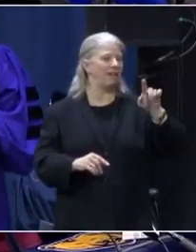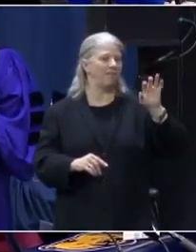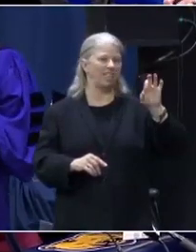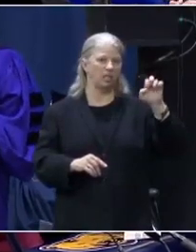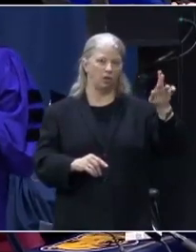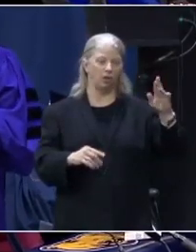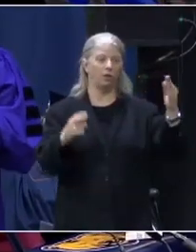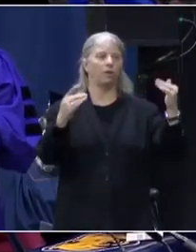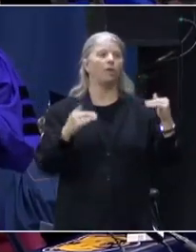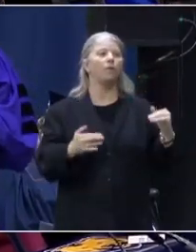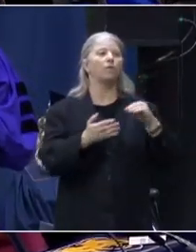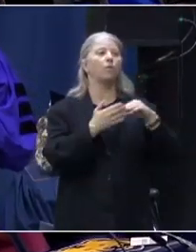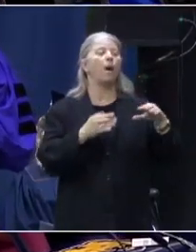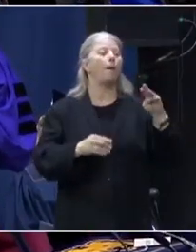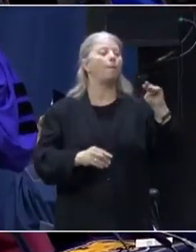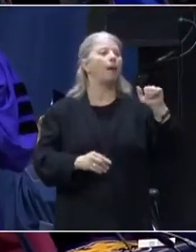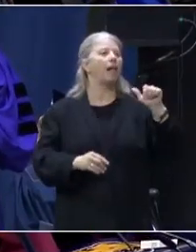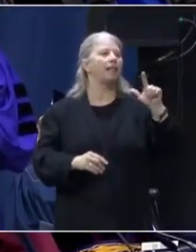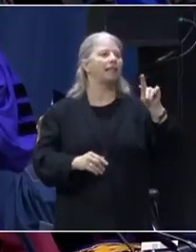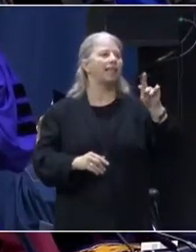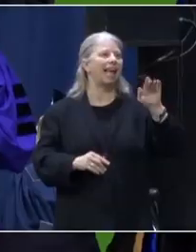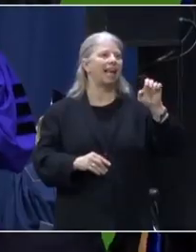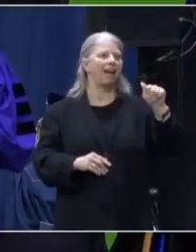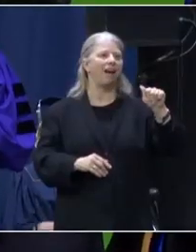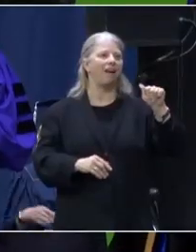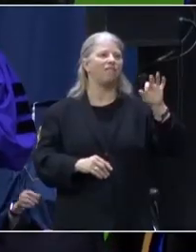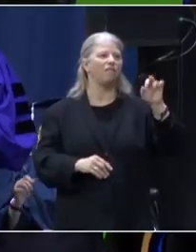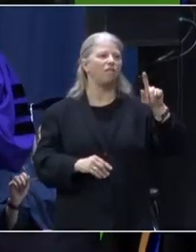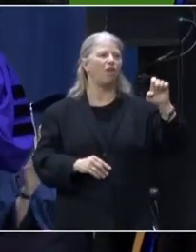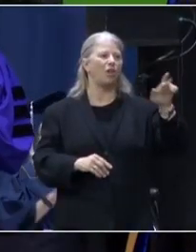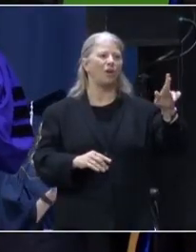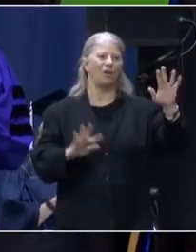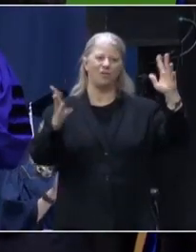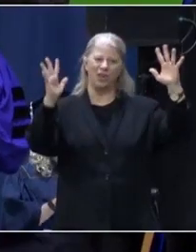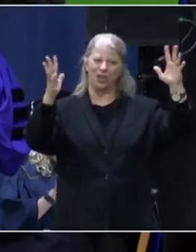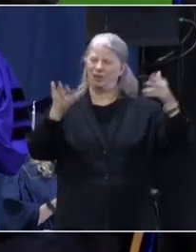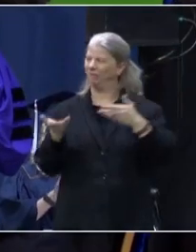Student Trustee Malaika Michelle Fuller.